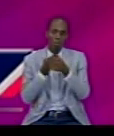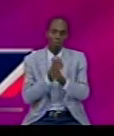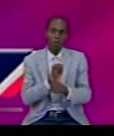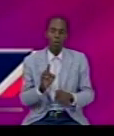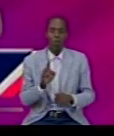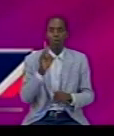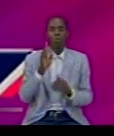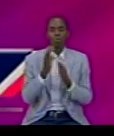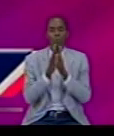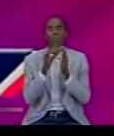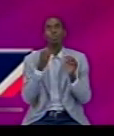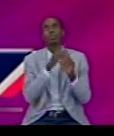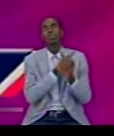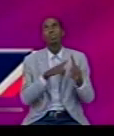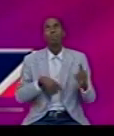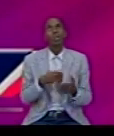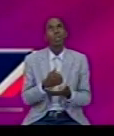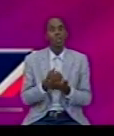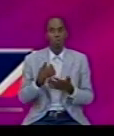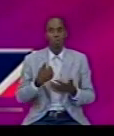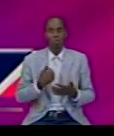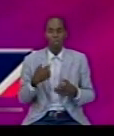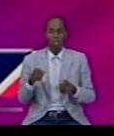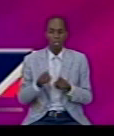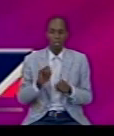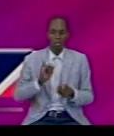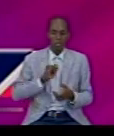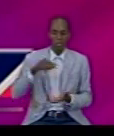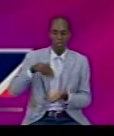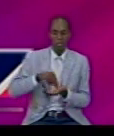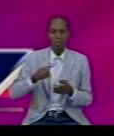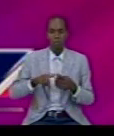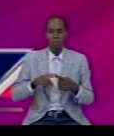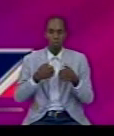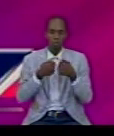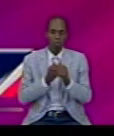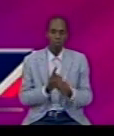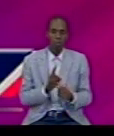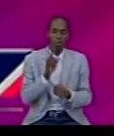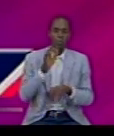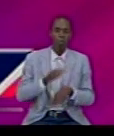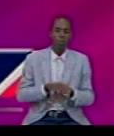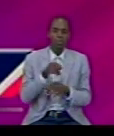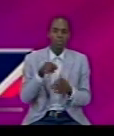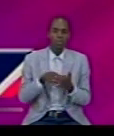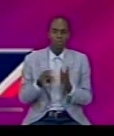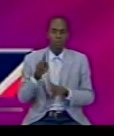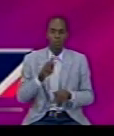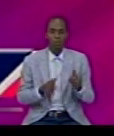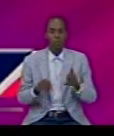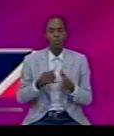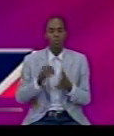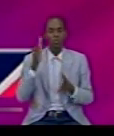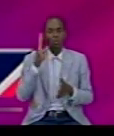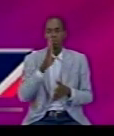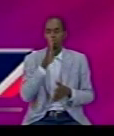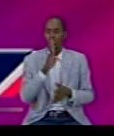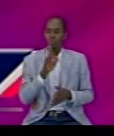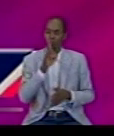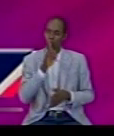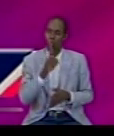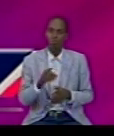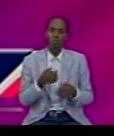God, help me as I arise and go for this follow-up. It will be a follow-up indeed. These souls